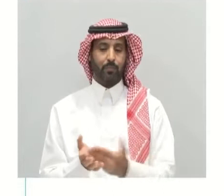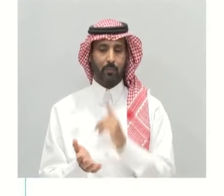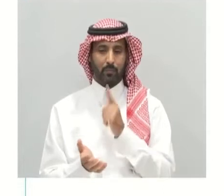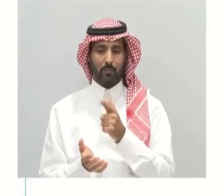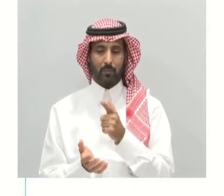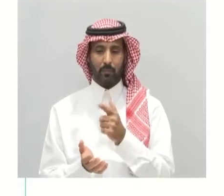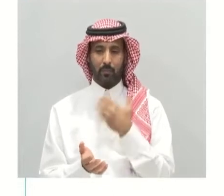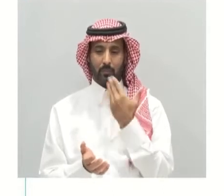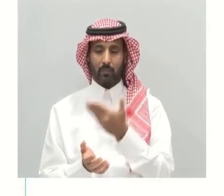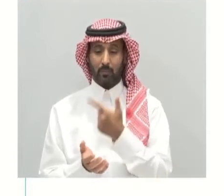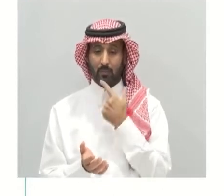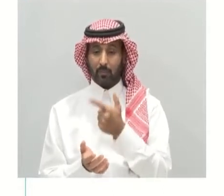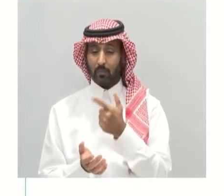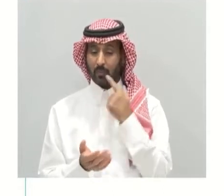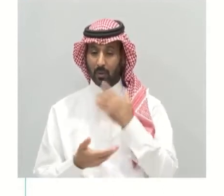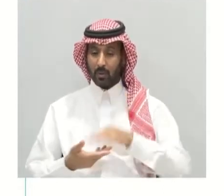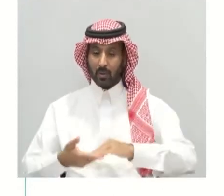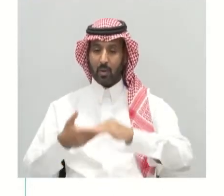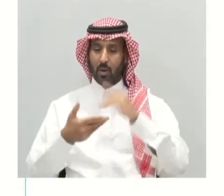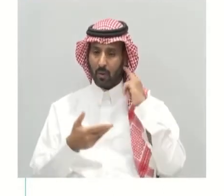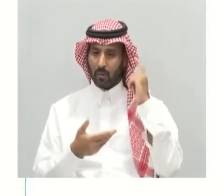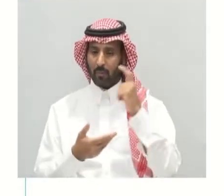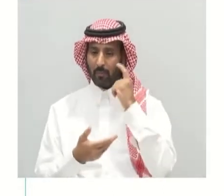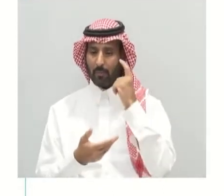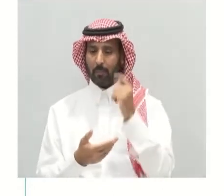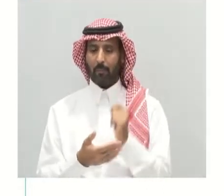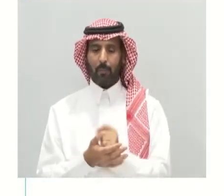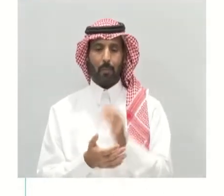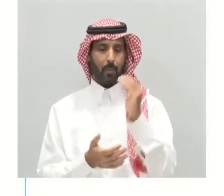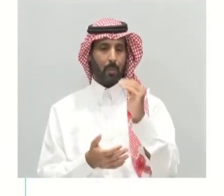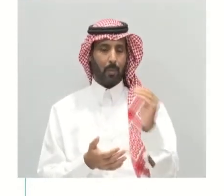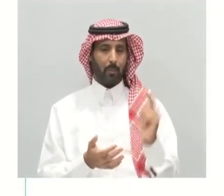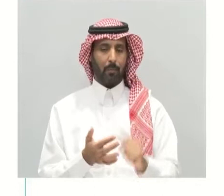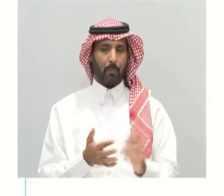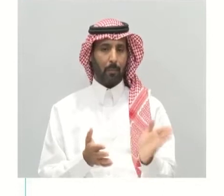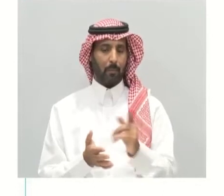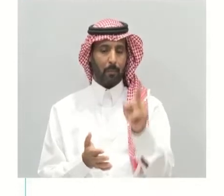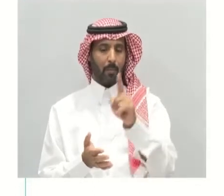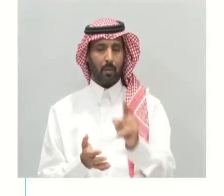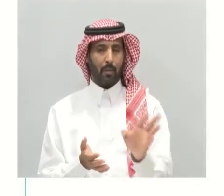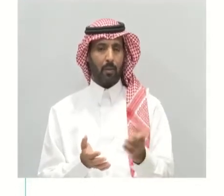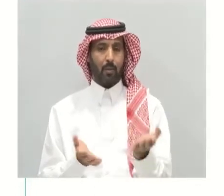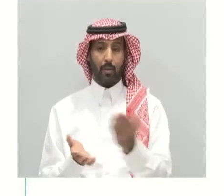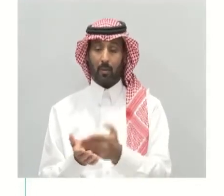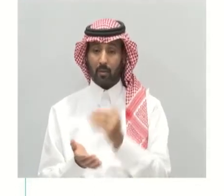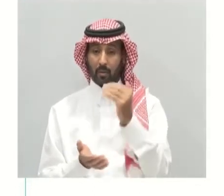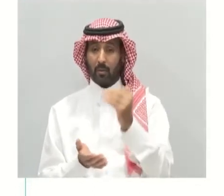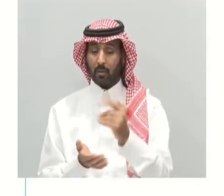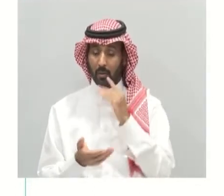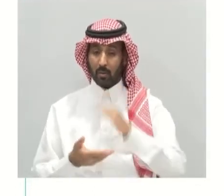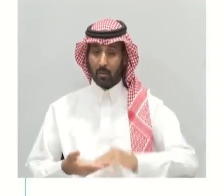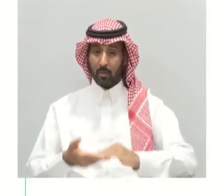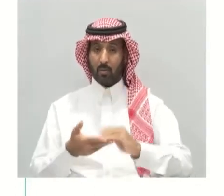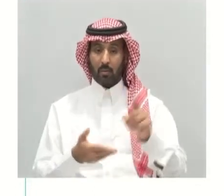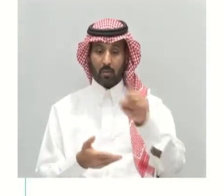said as well, in order to help you think of this sentence or this question, and in order to help you with